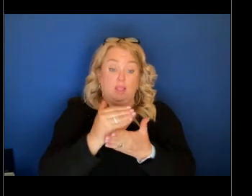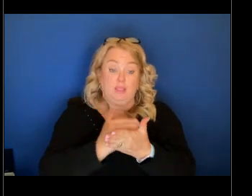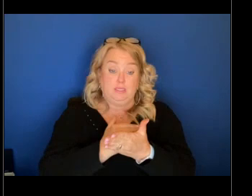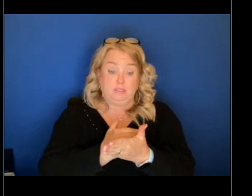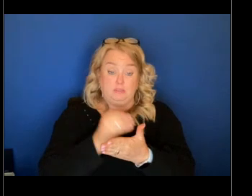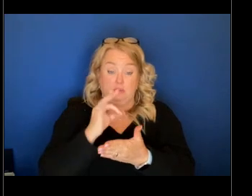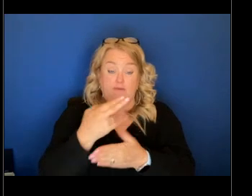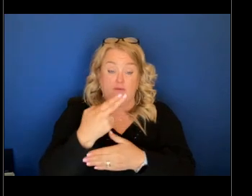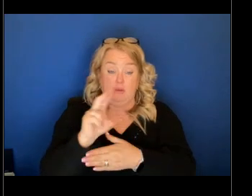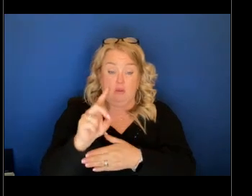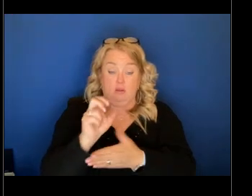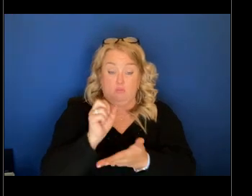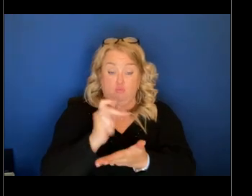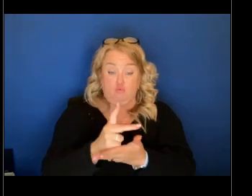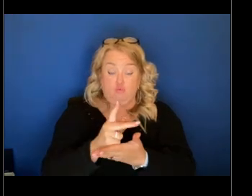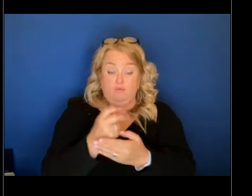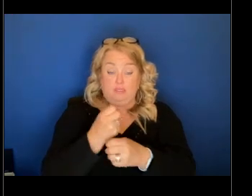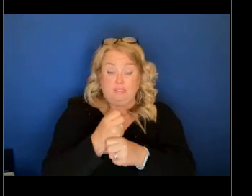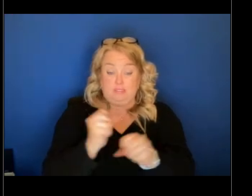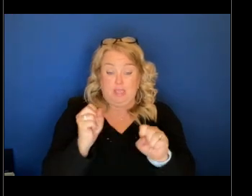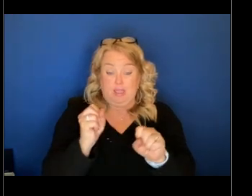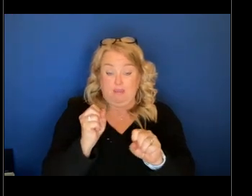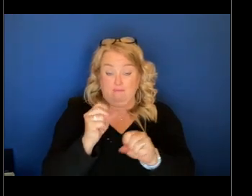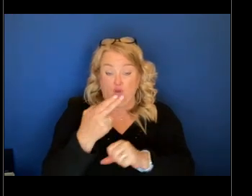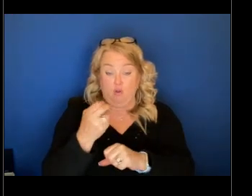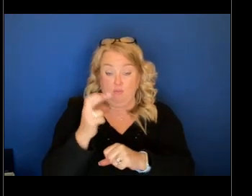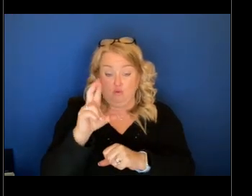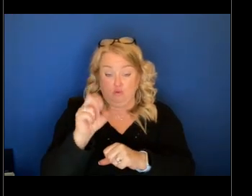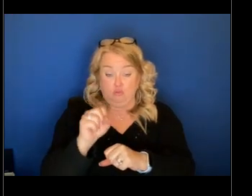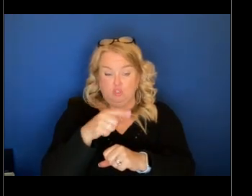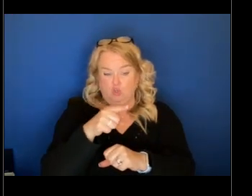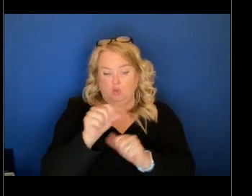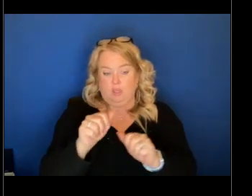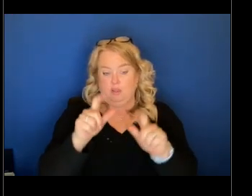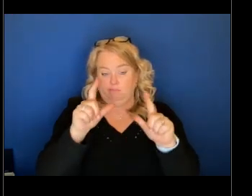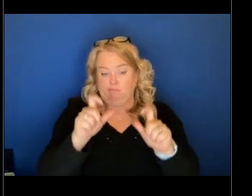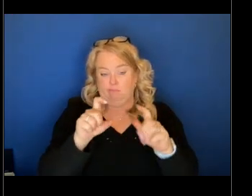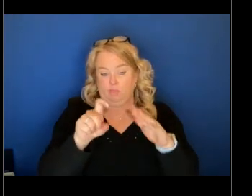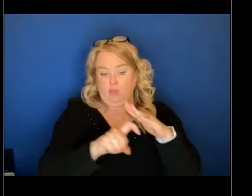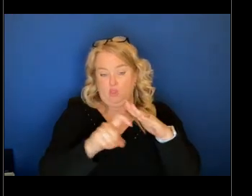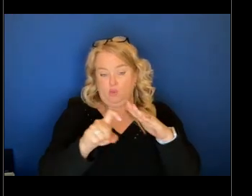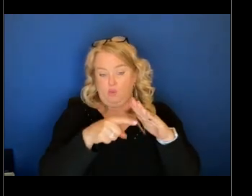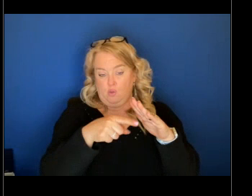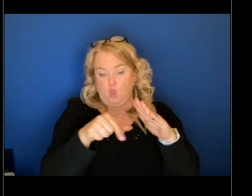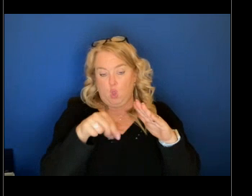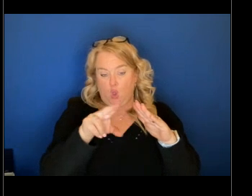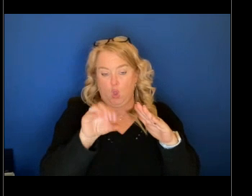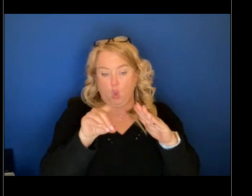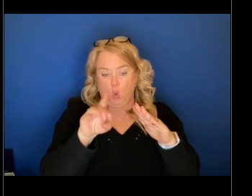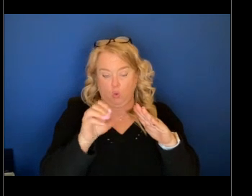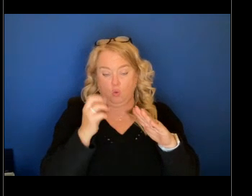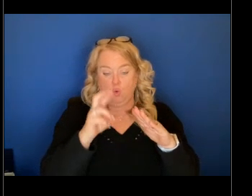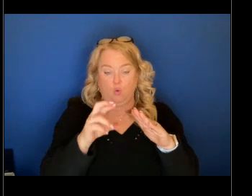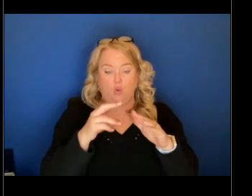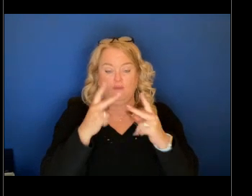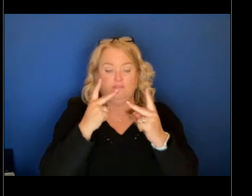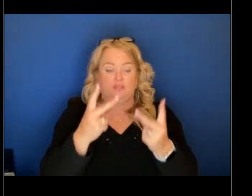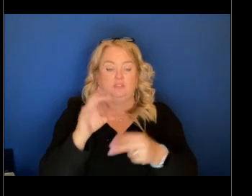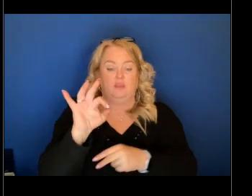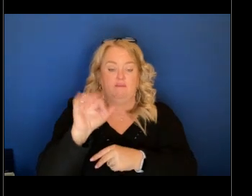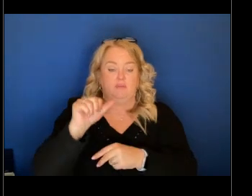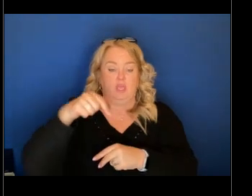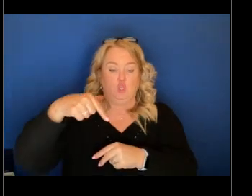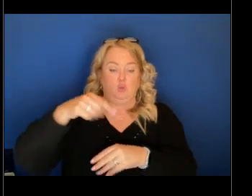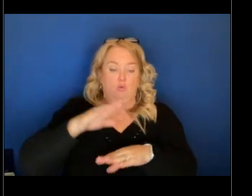of HUD-approved safe harbors, scan the QR code or visit the Frequently Asked Questions page